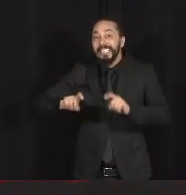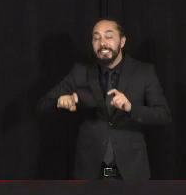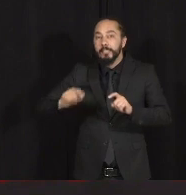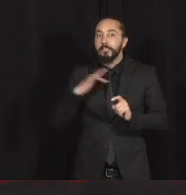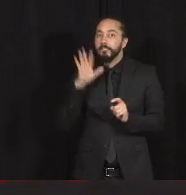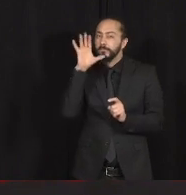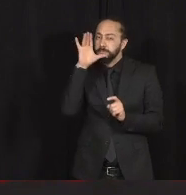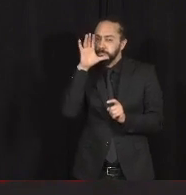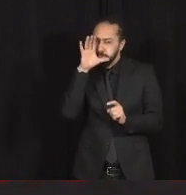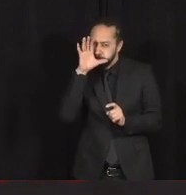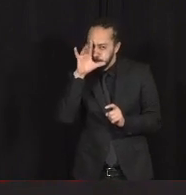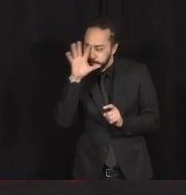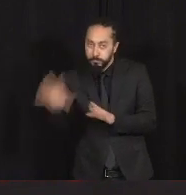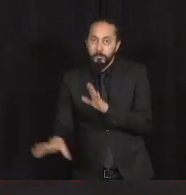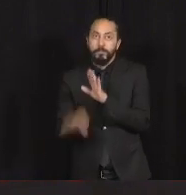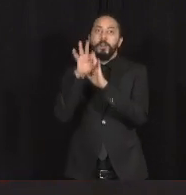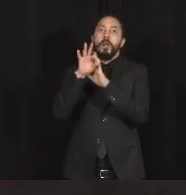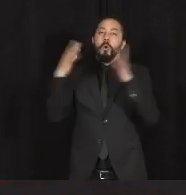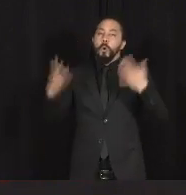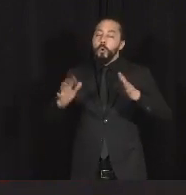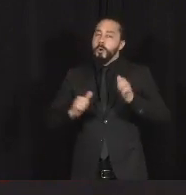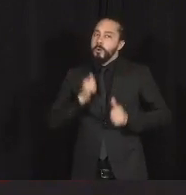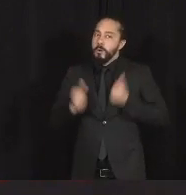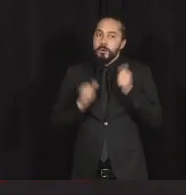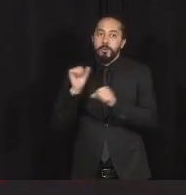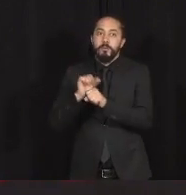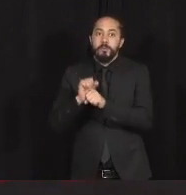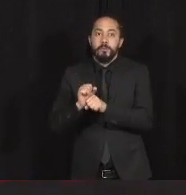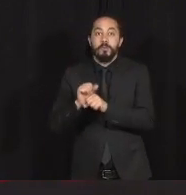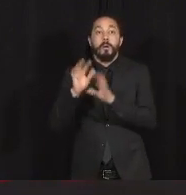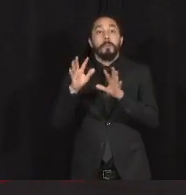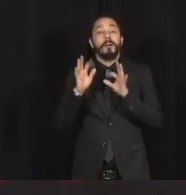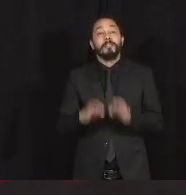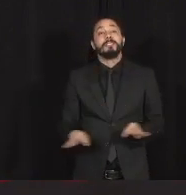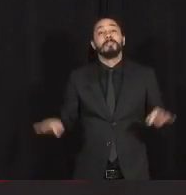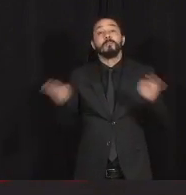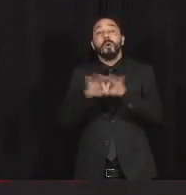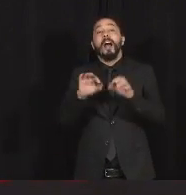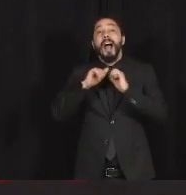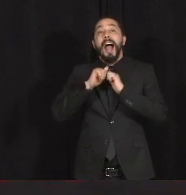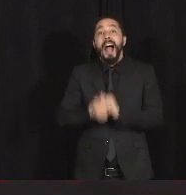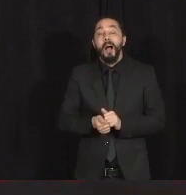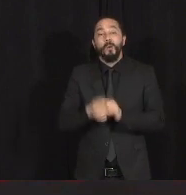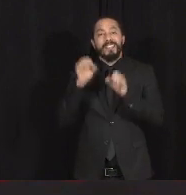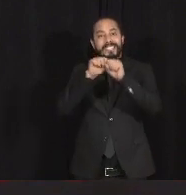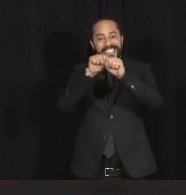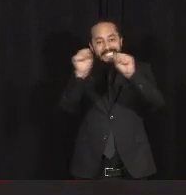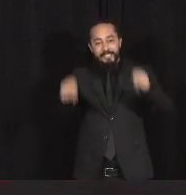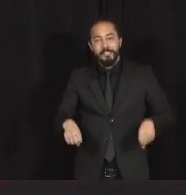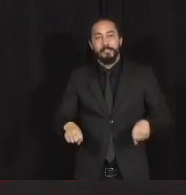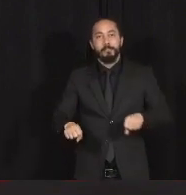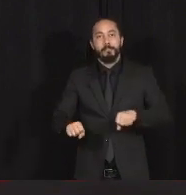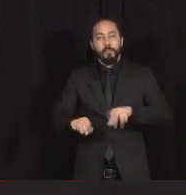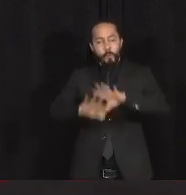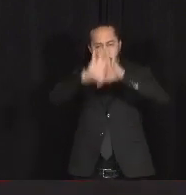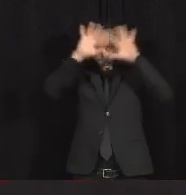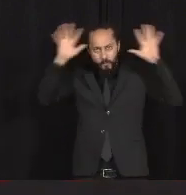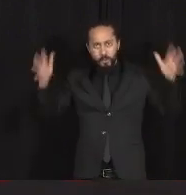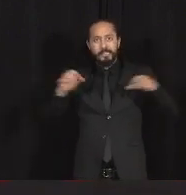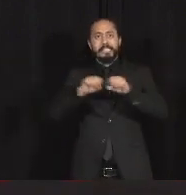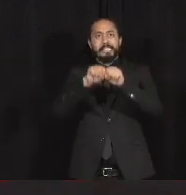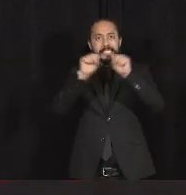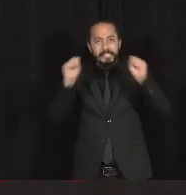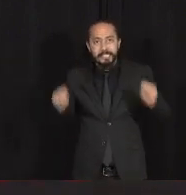see how all of the system has pulled together, has secured the necessary materials to do this